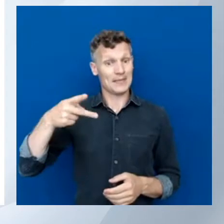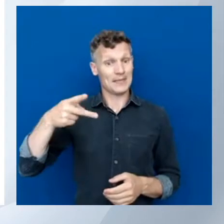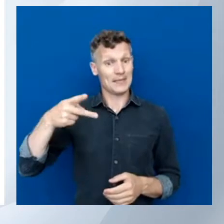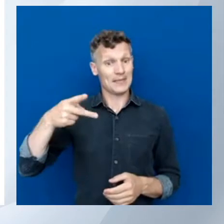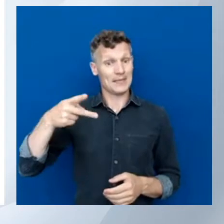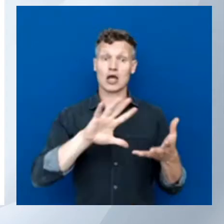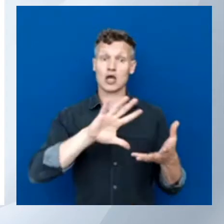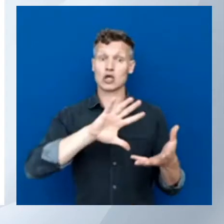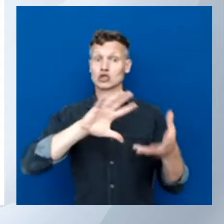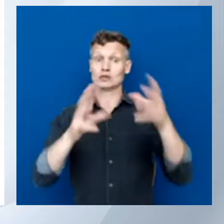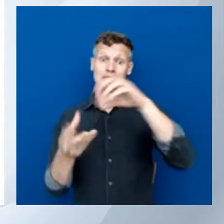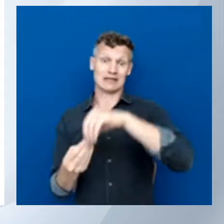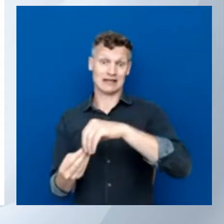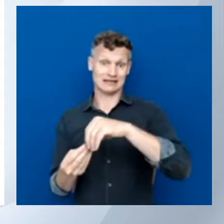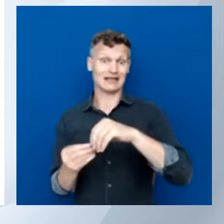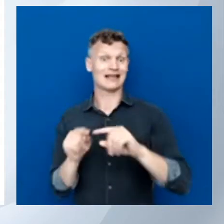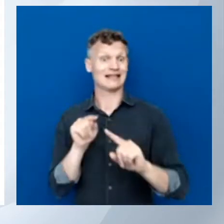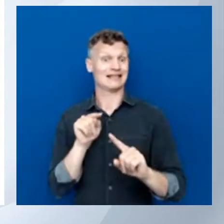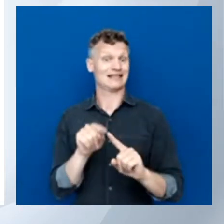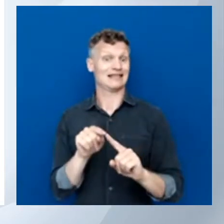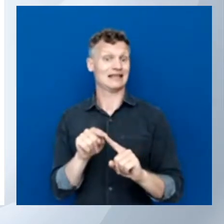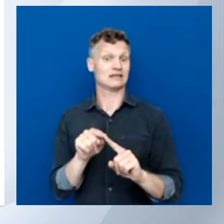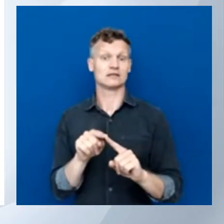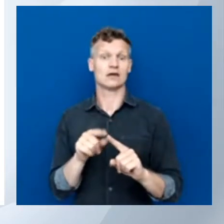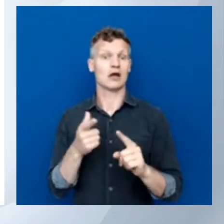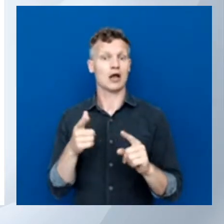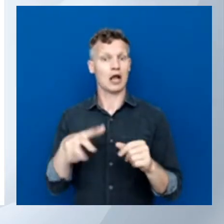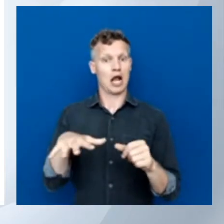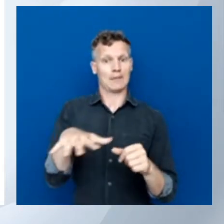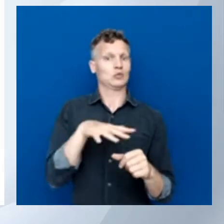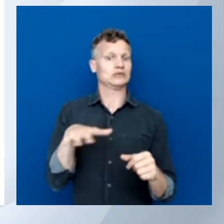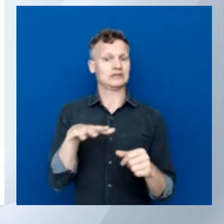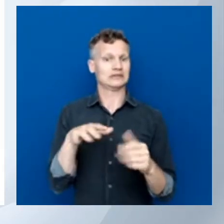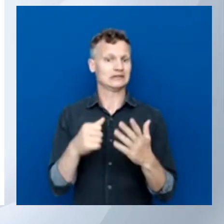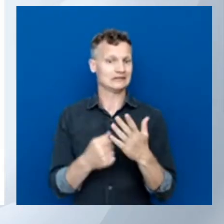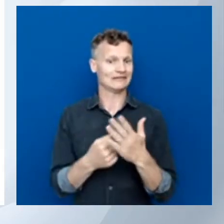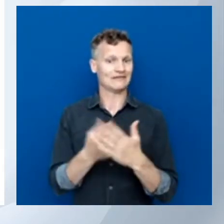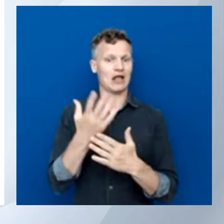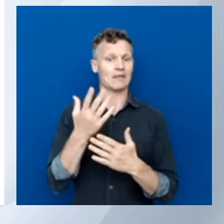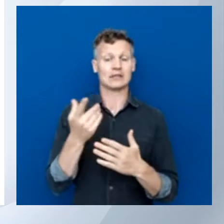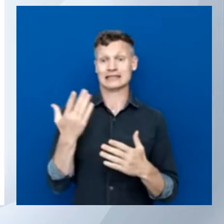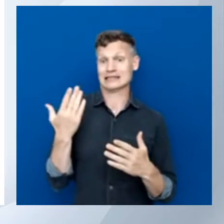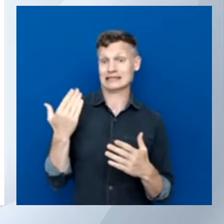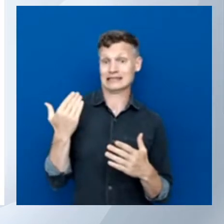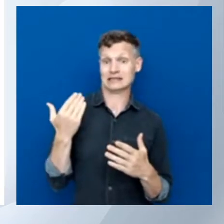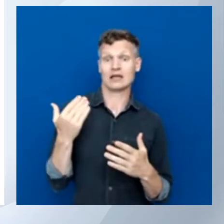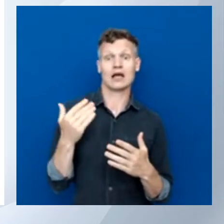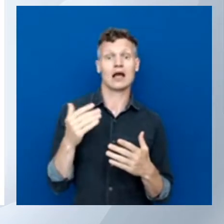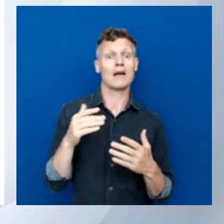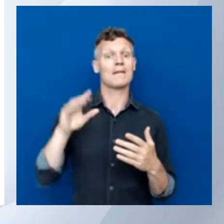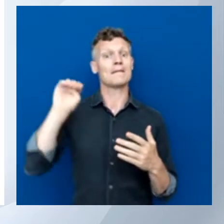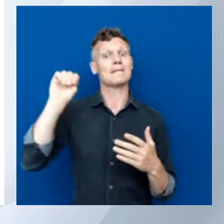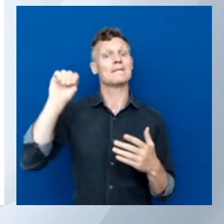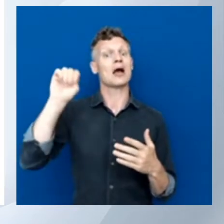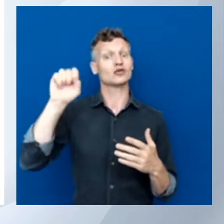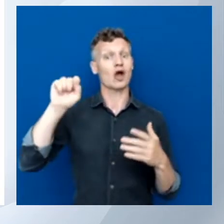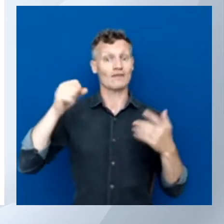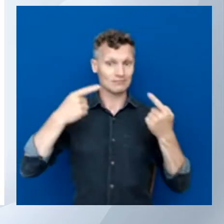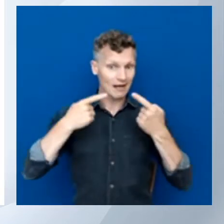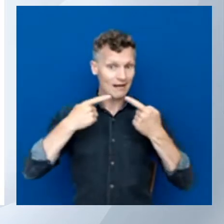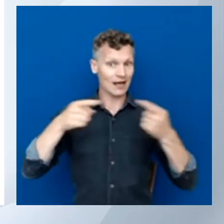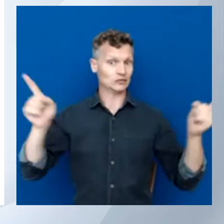by the community and it has been announced at the Microsoft Build in this year. It currently only supports